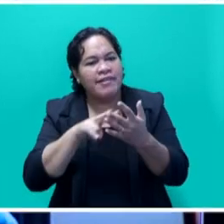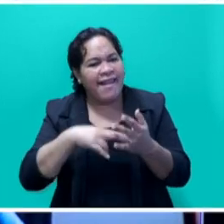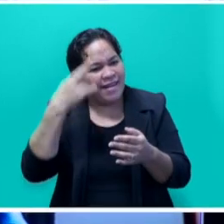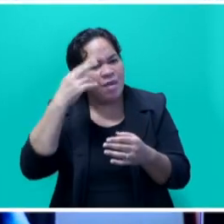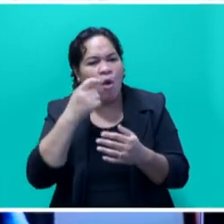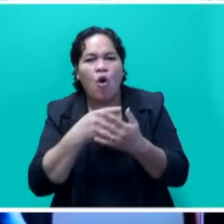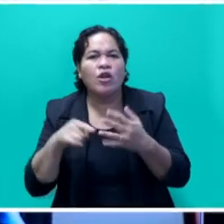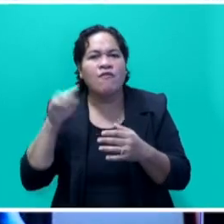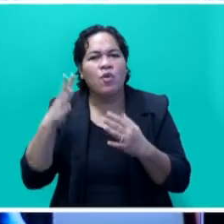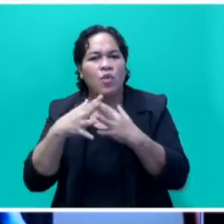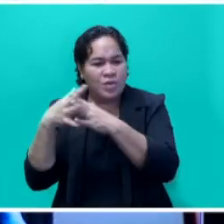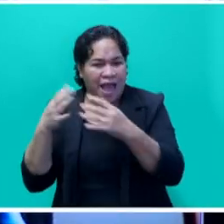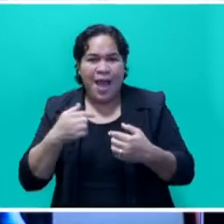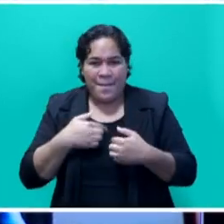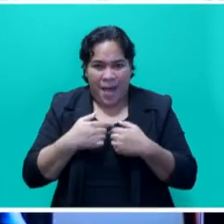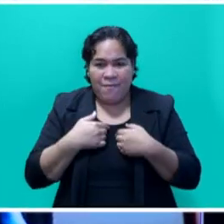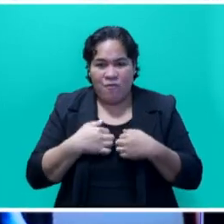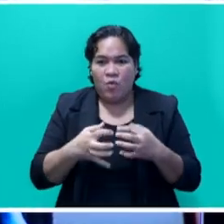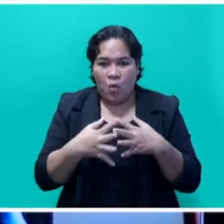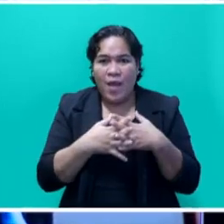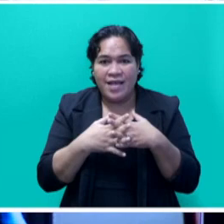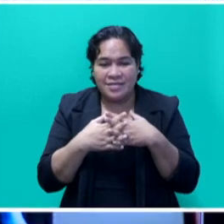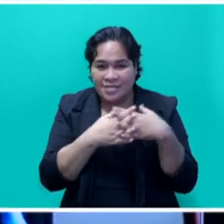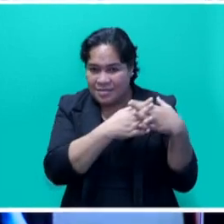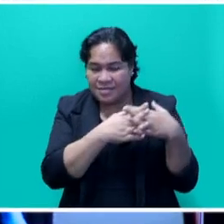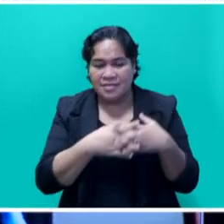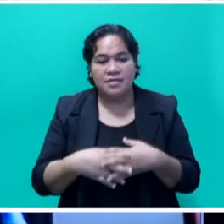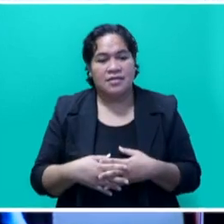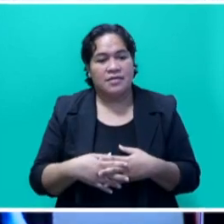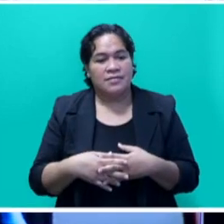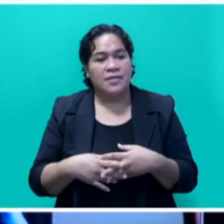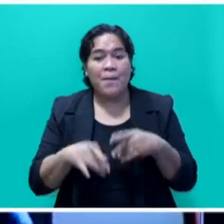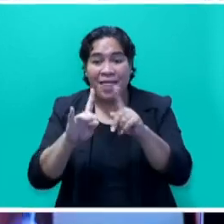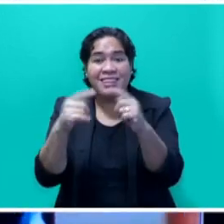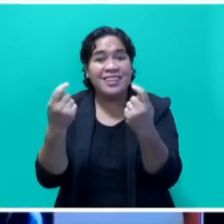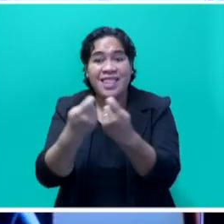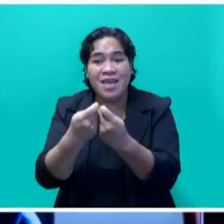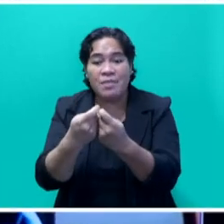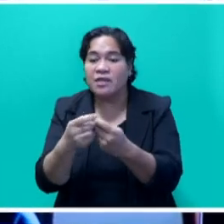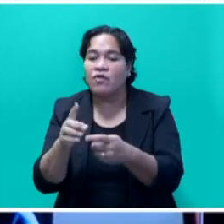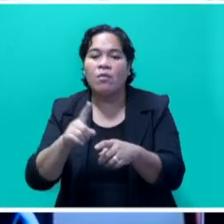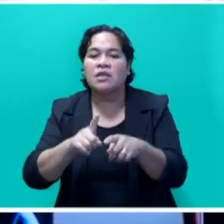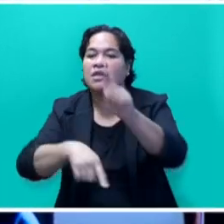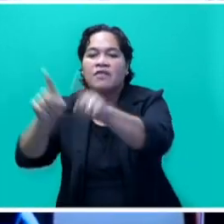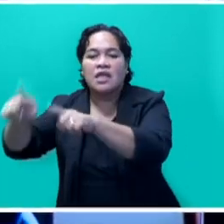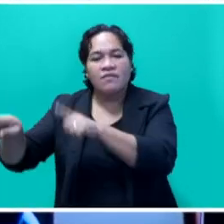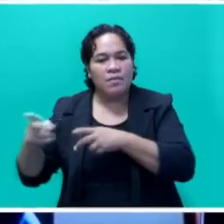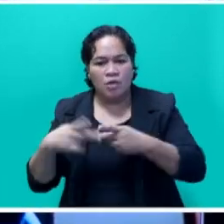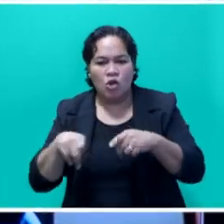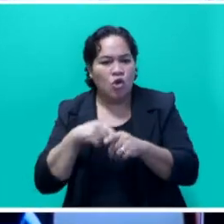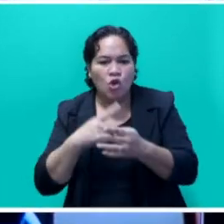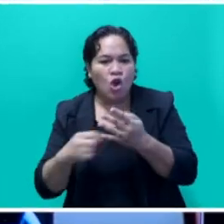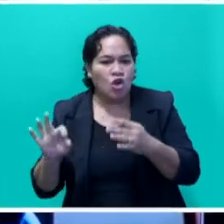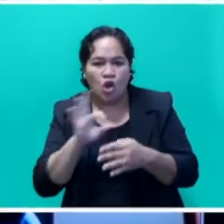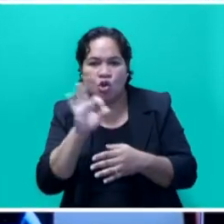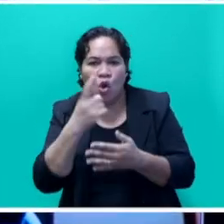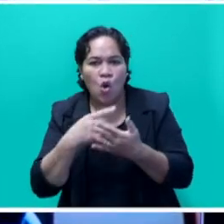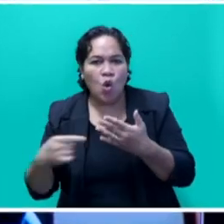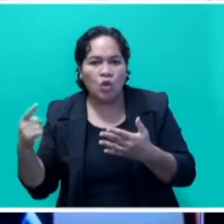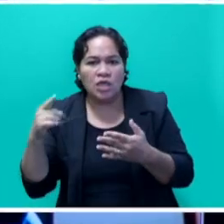Division. I'm from the Western Division, but the Fijian team is a team made up of players from everywhere. Why are we doing this